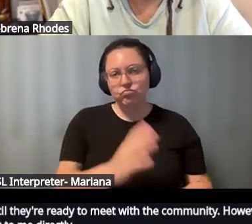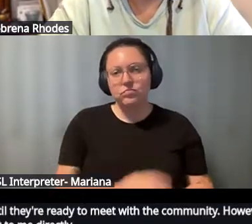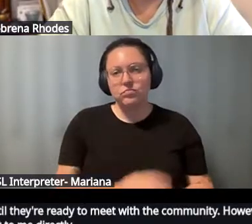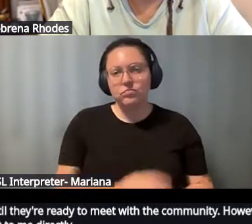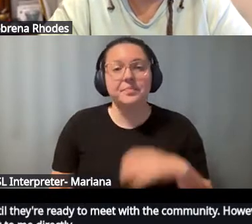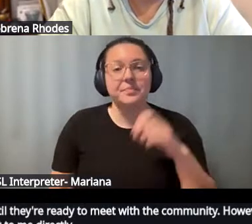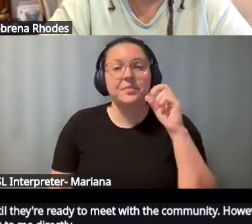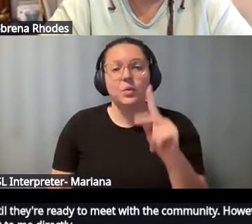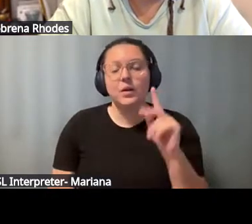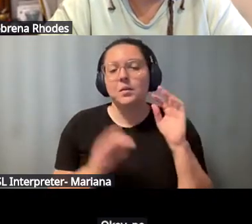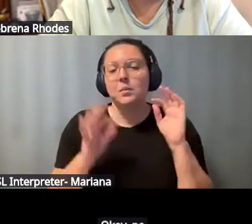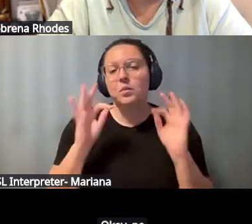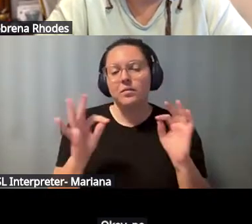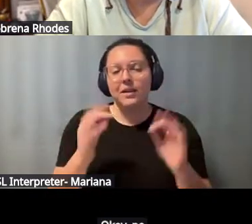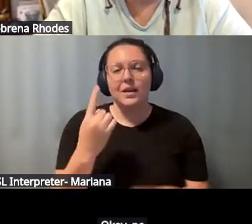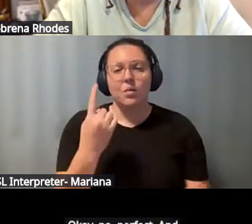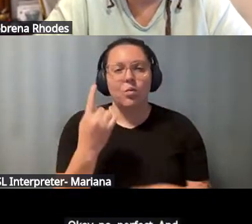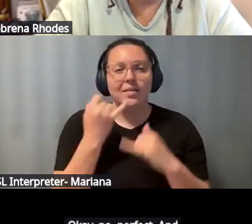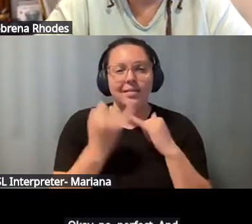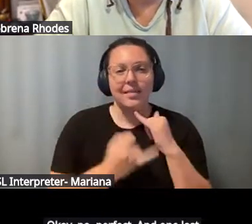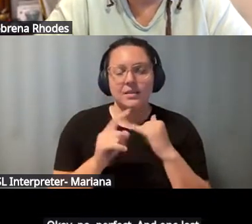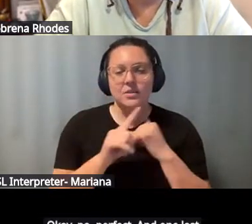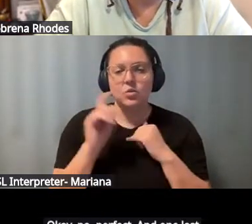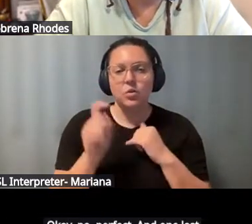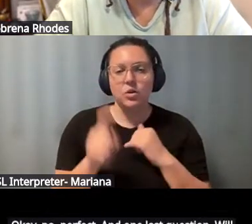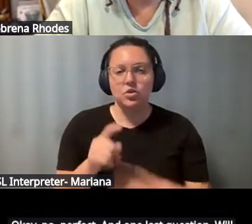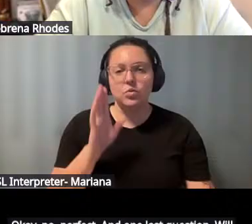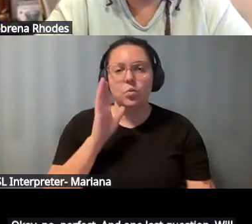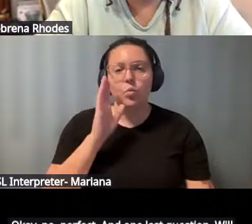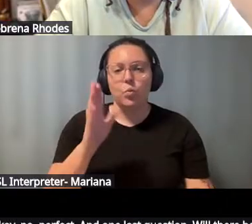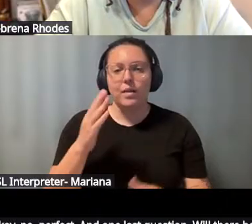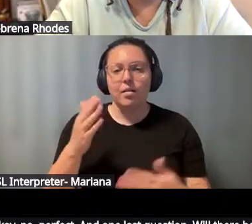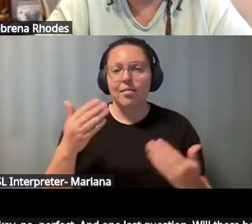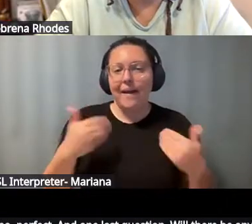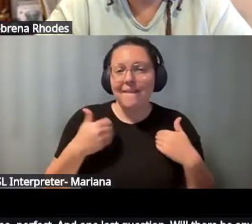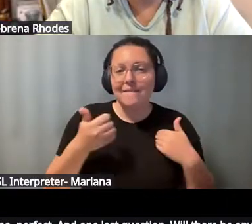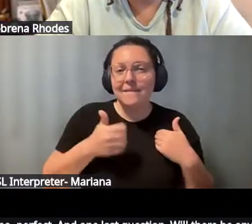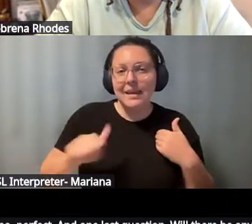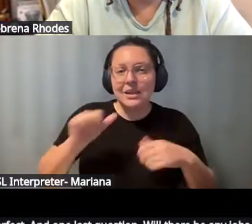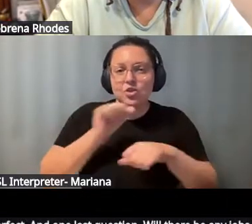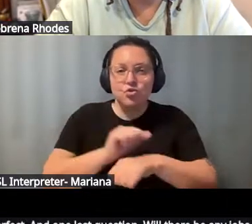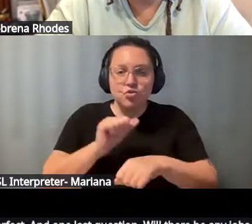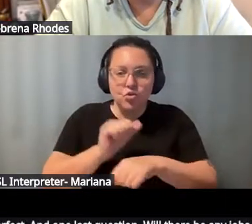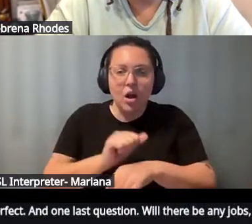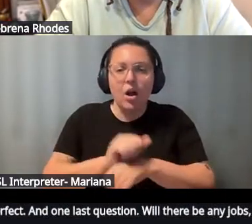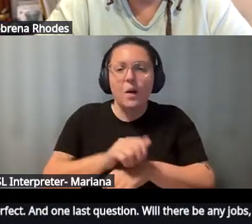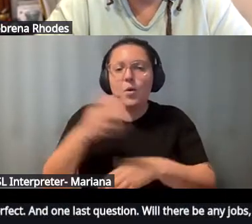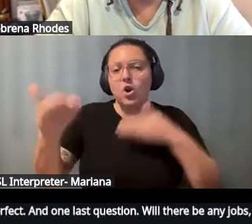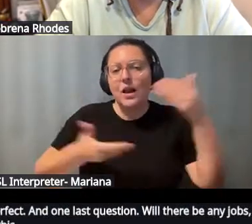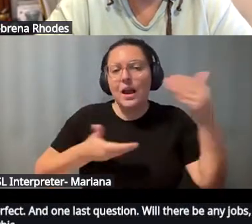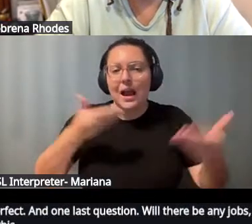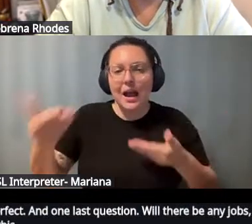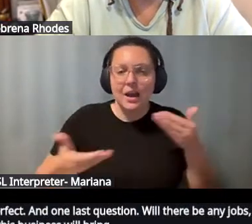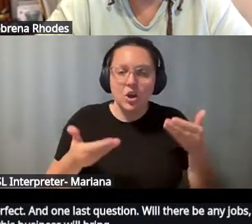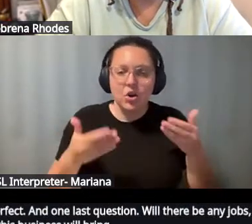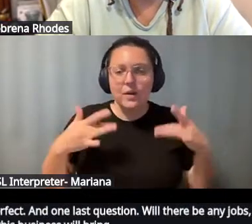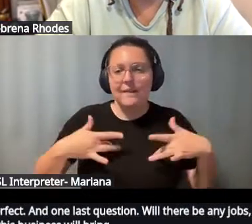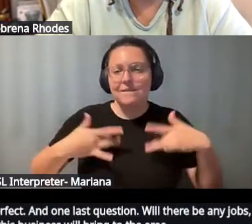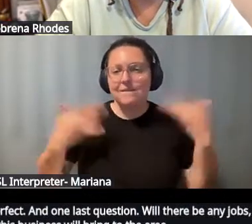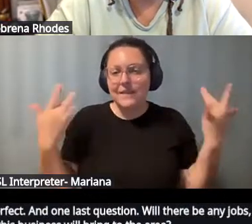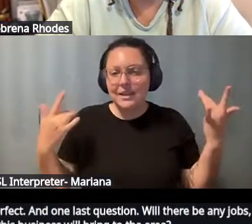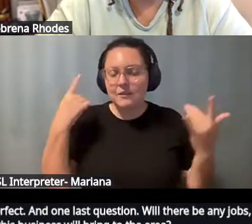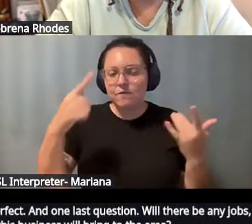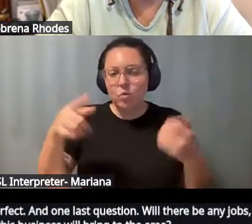Okay, no, perfect. And one last question. Will there be any jobs, any hiring events that this business will bring to the area?